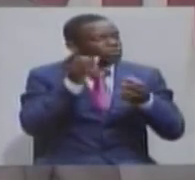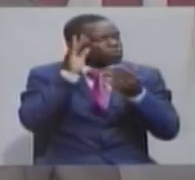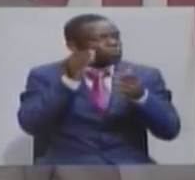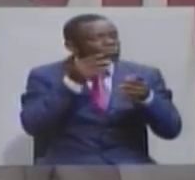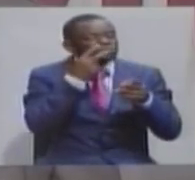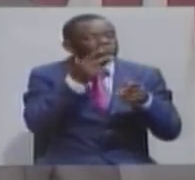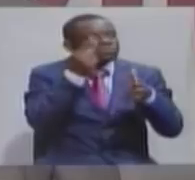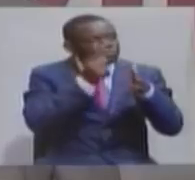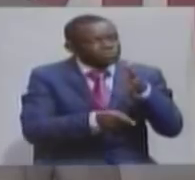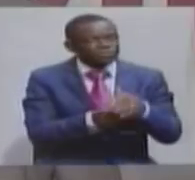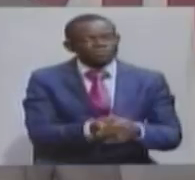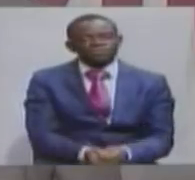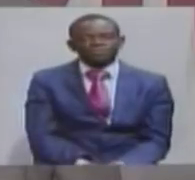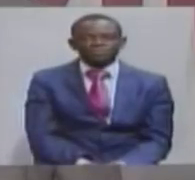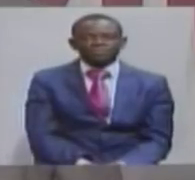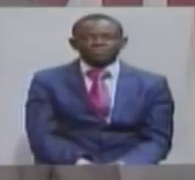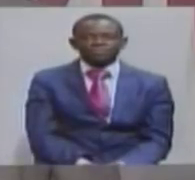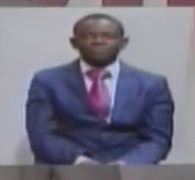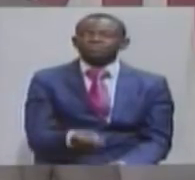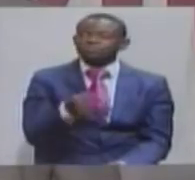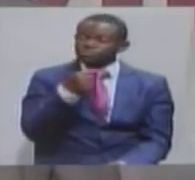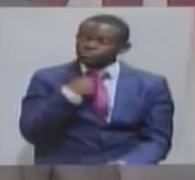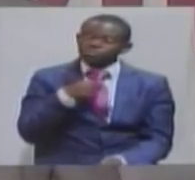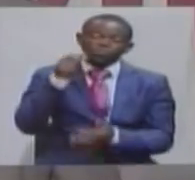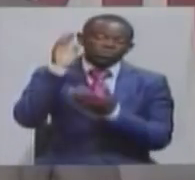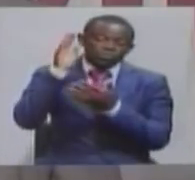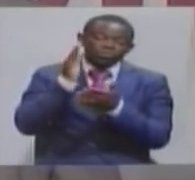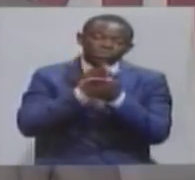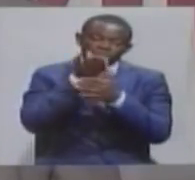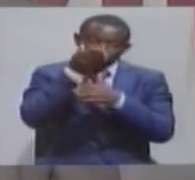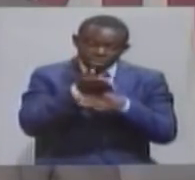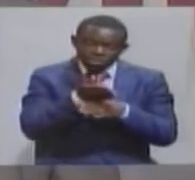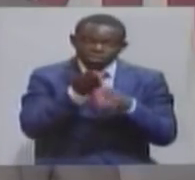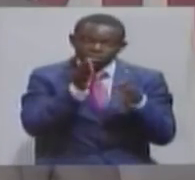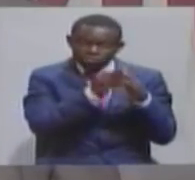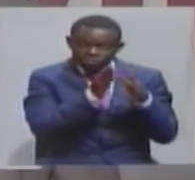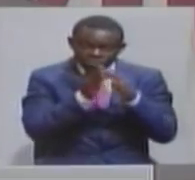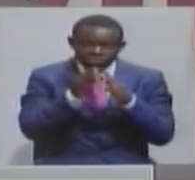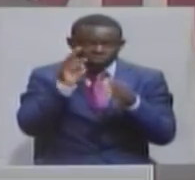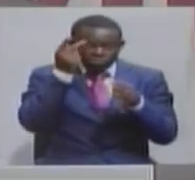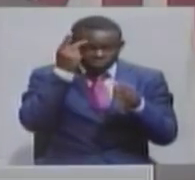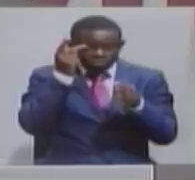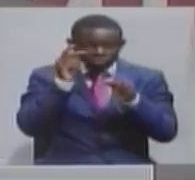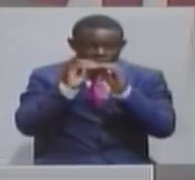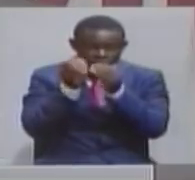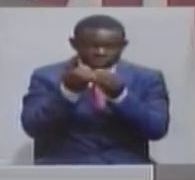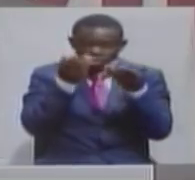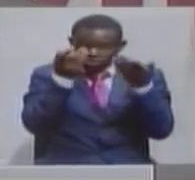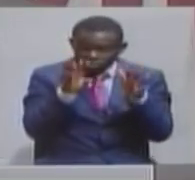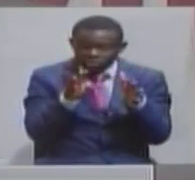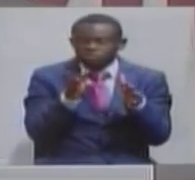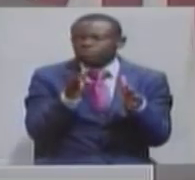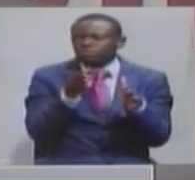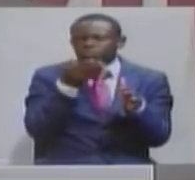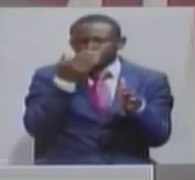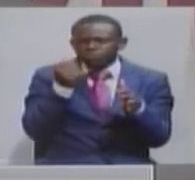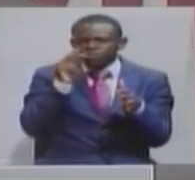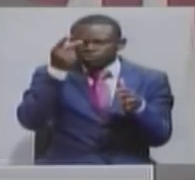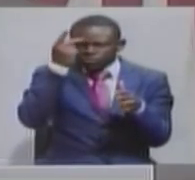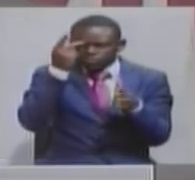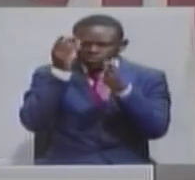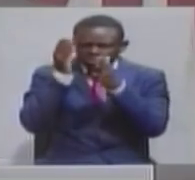in Zambia will be more consistent and more principled in their approach to governance issues.